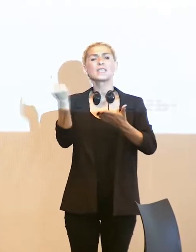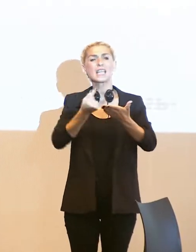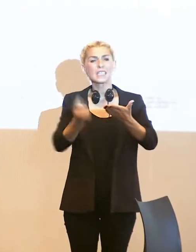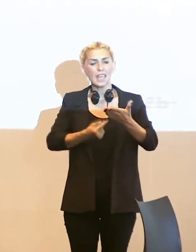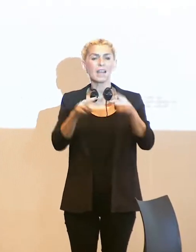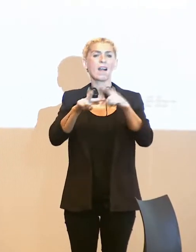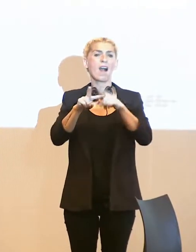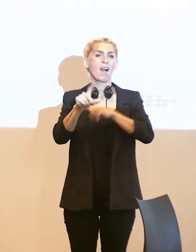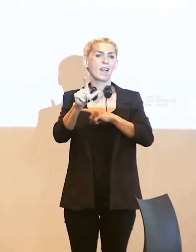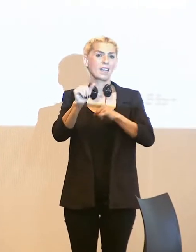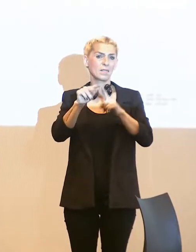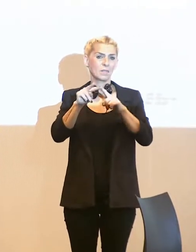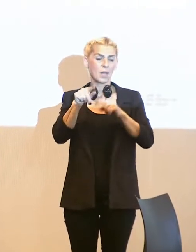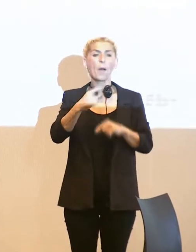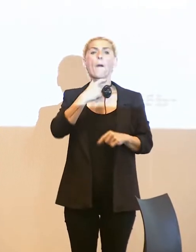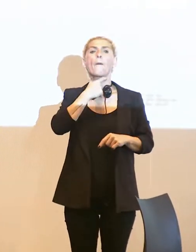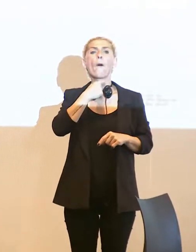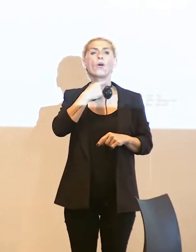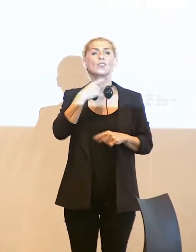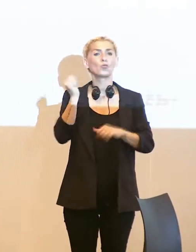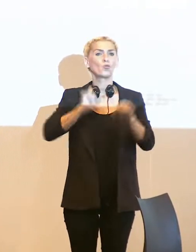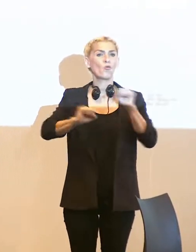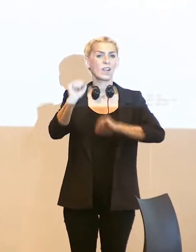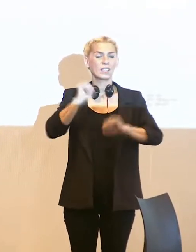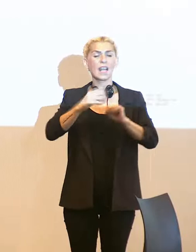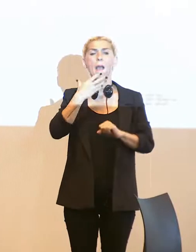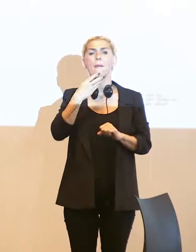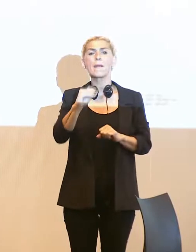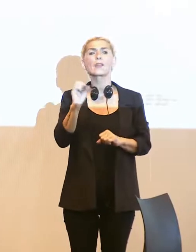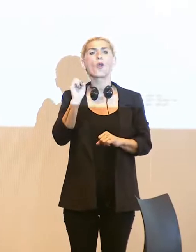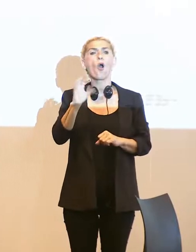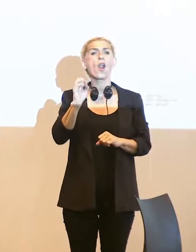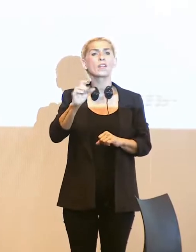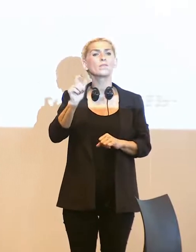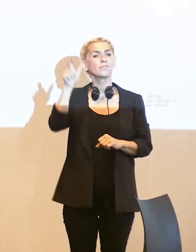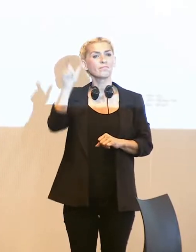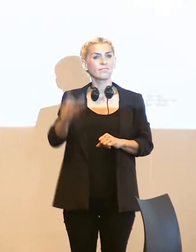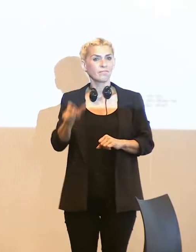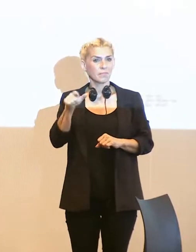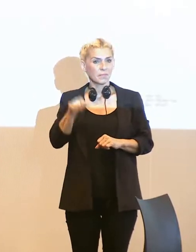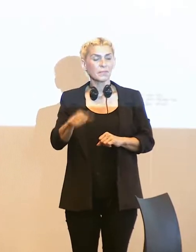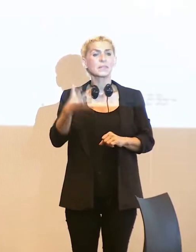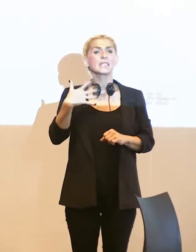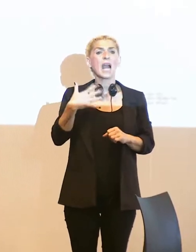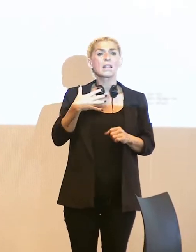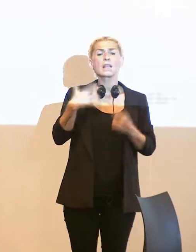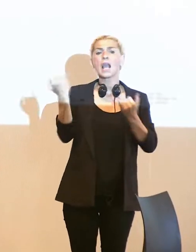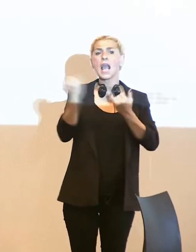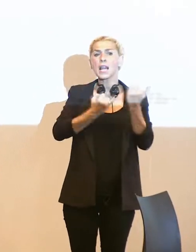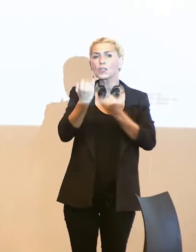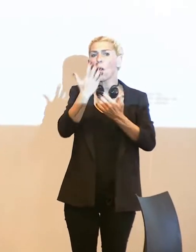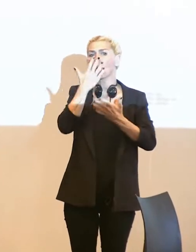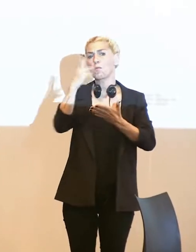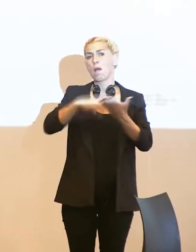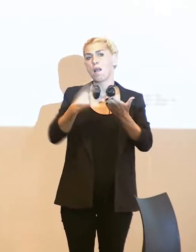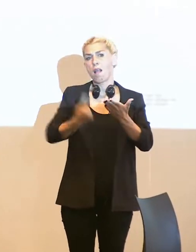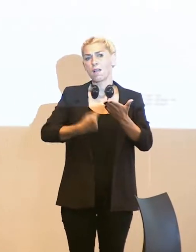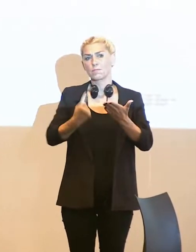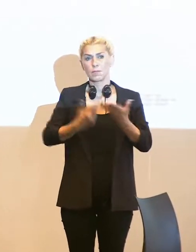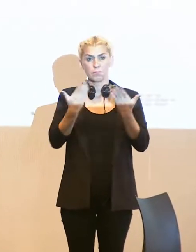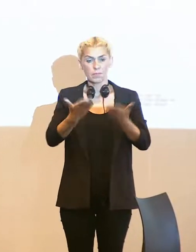research institute on turkey island taking our and nevin soyukoya from the arbor association for the protection of